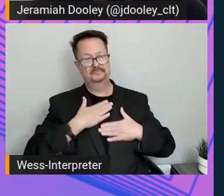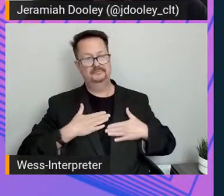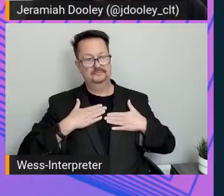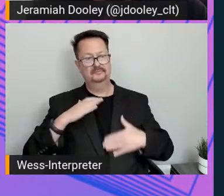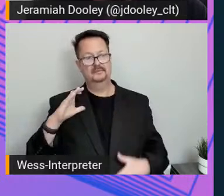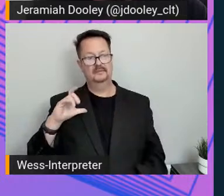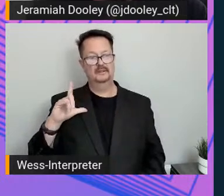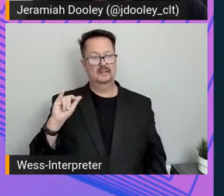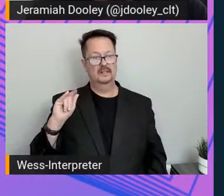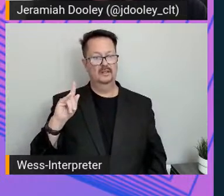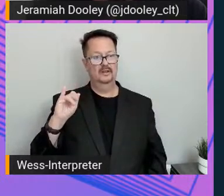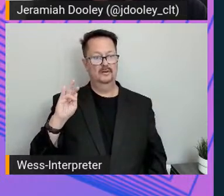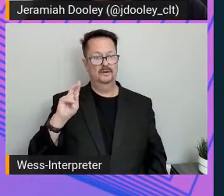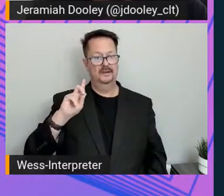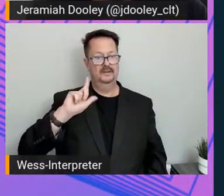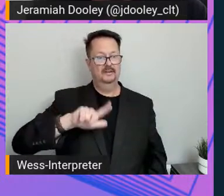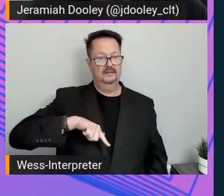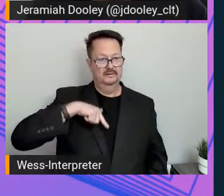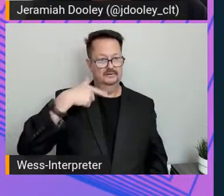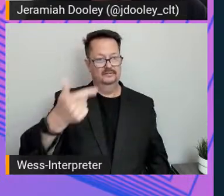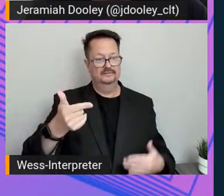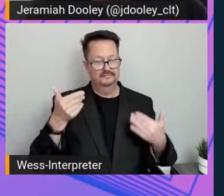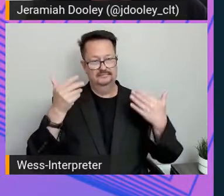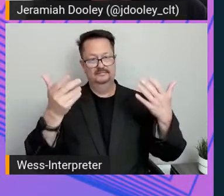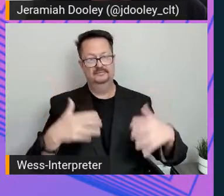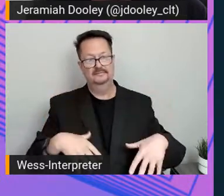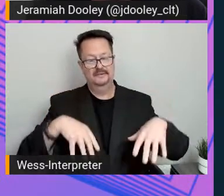Clarinda, go ahead and take it away for us.